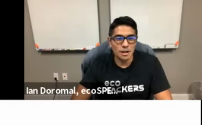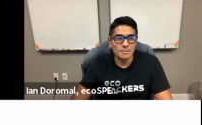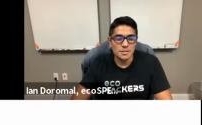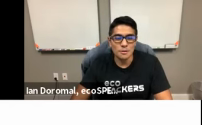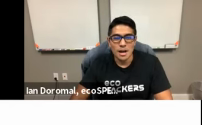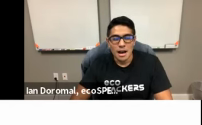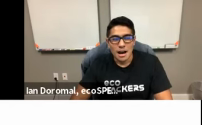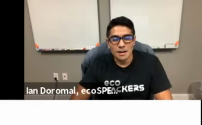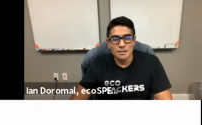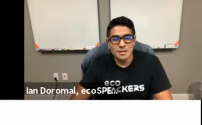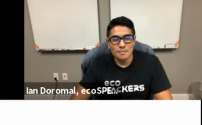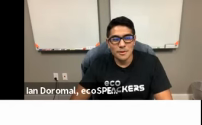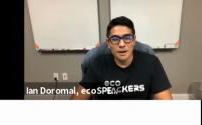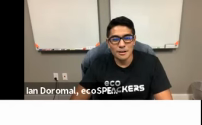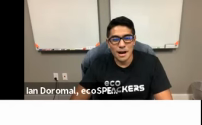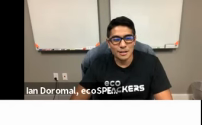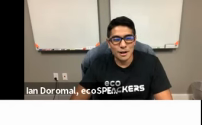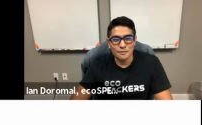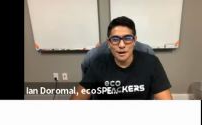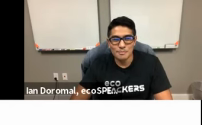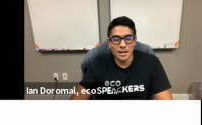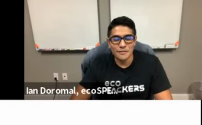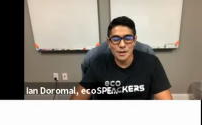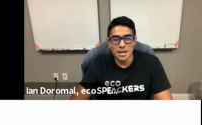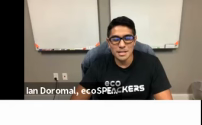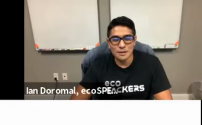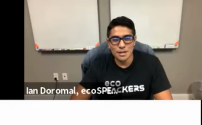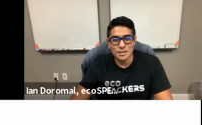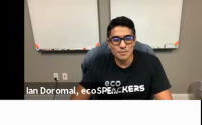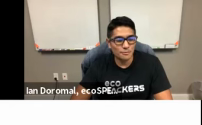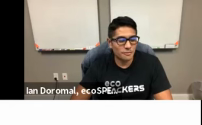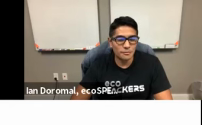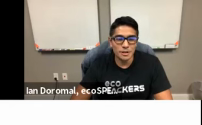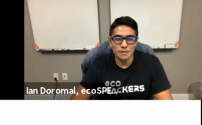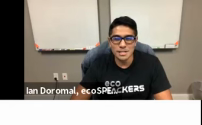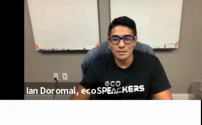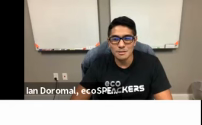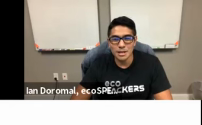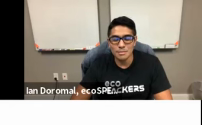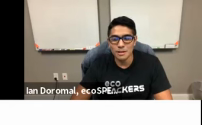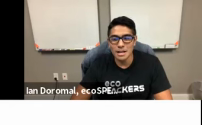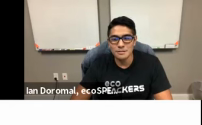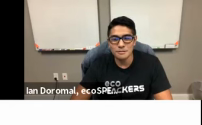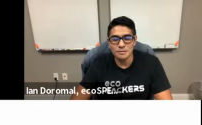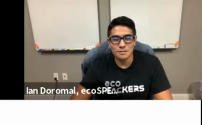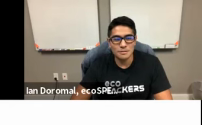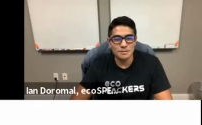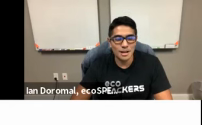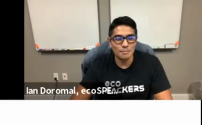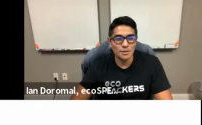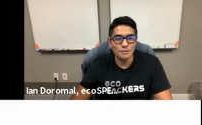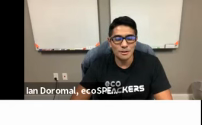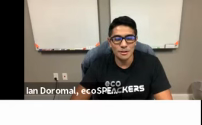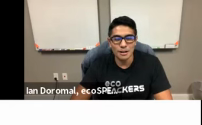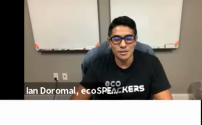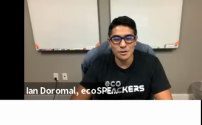early startup. So I'll stop there. I know I could talk forever, but if anyone has any questions, feel free to reach out to me. I'd be glad to